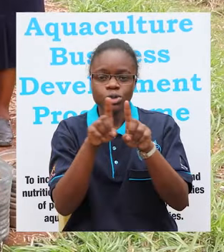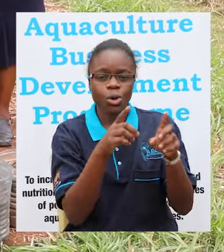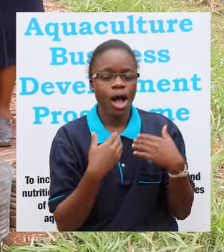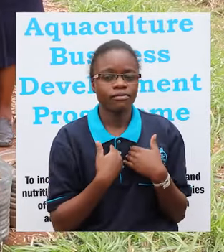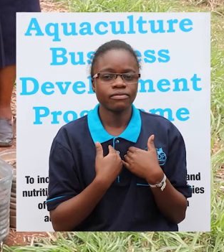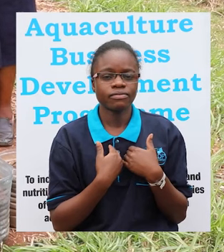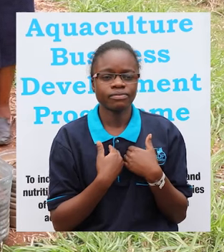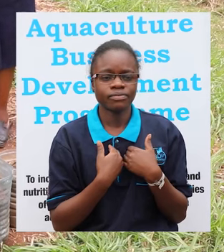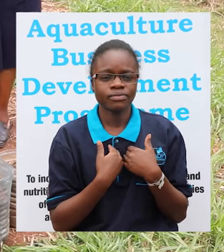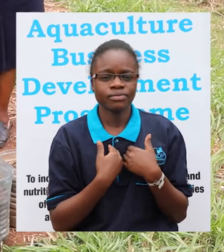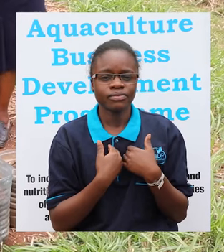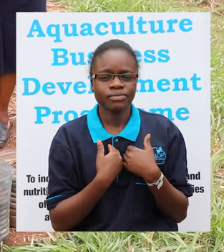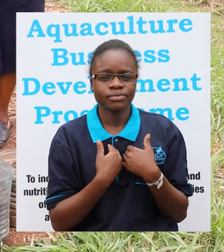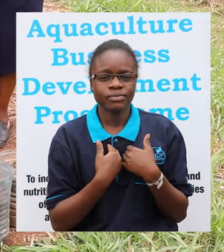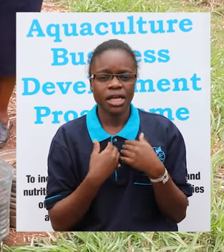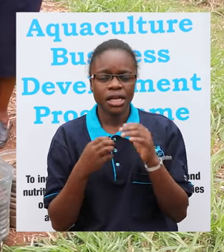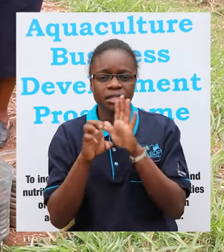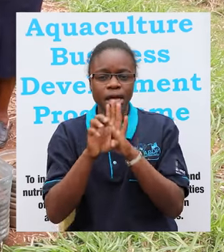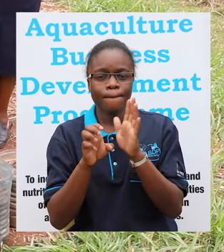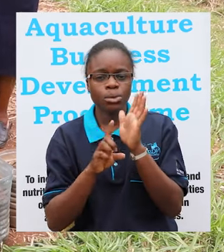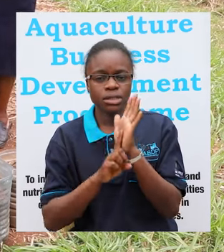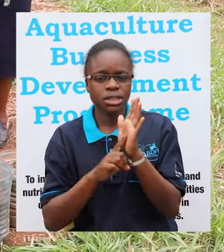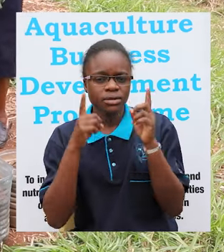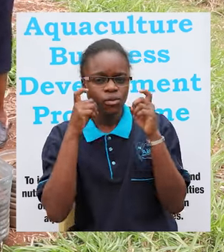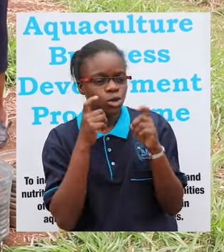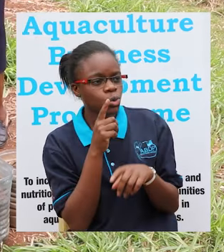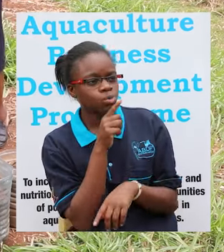and we also have,